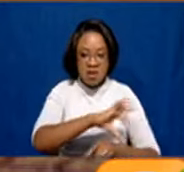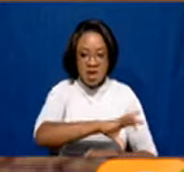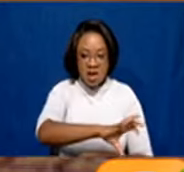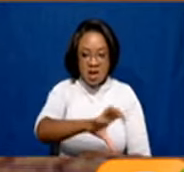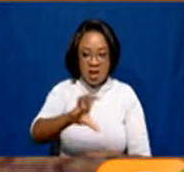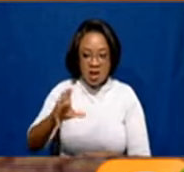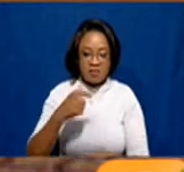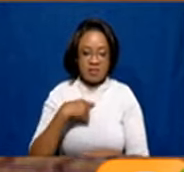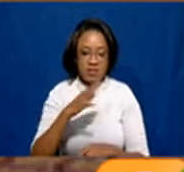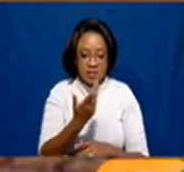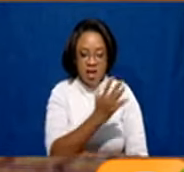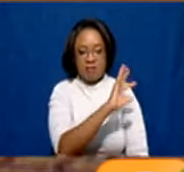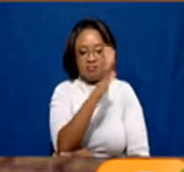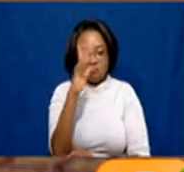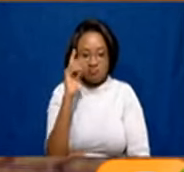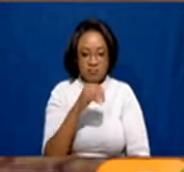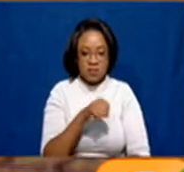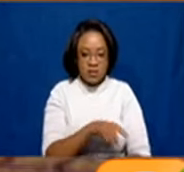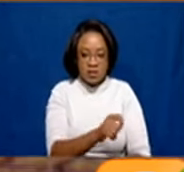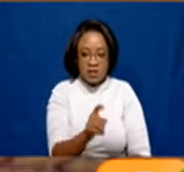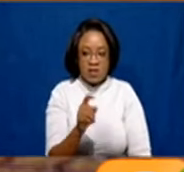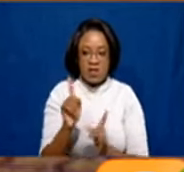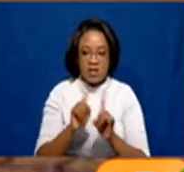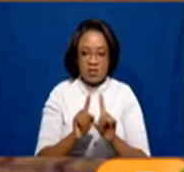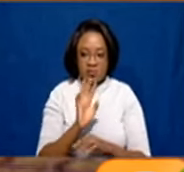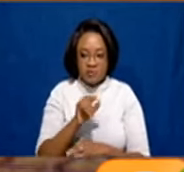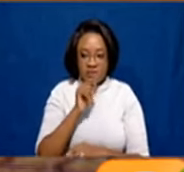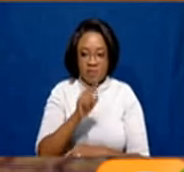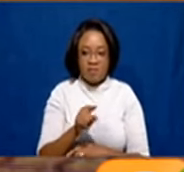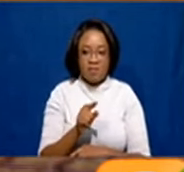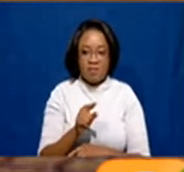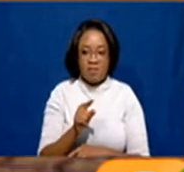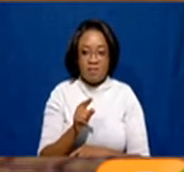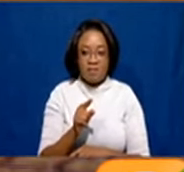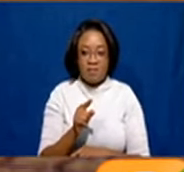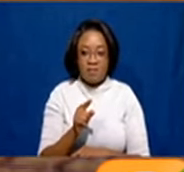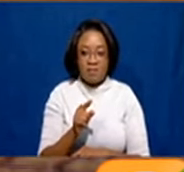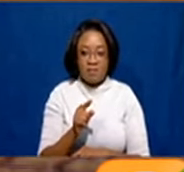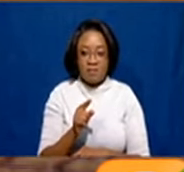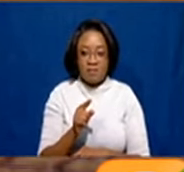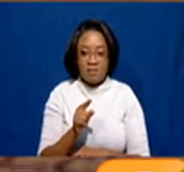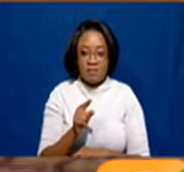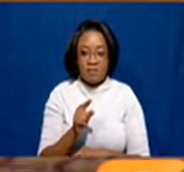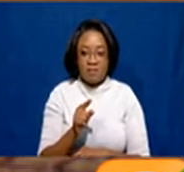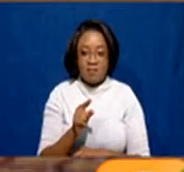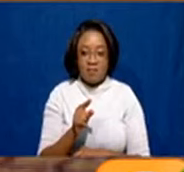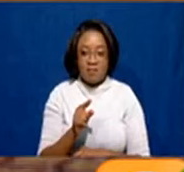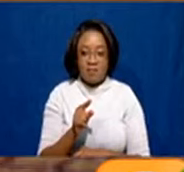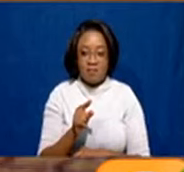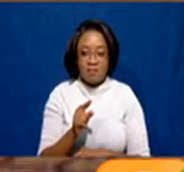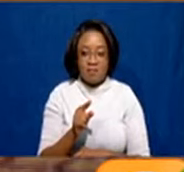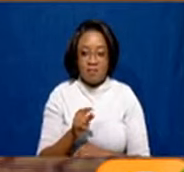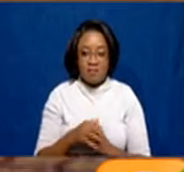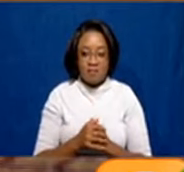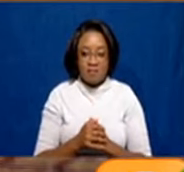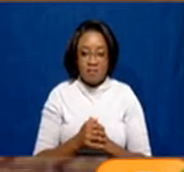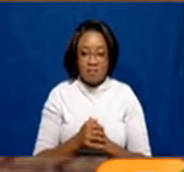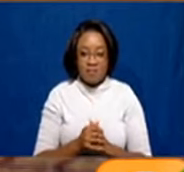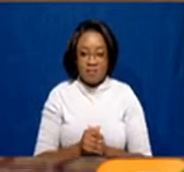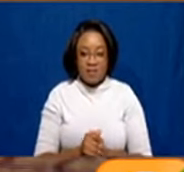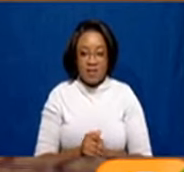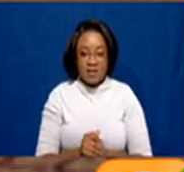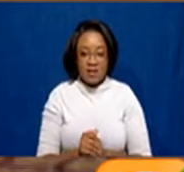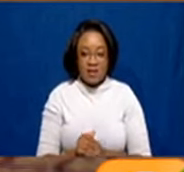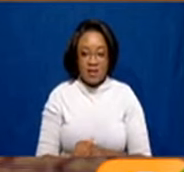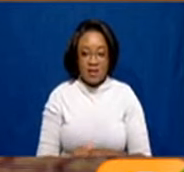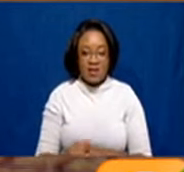gotten interested in tree planting. And to be honest with you, Victoria, I'd forgotten that my dad had become the president.